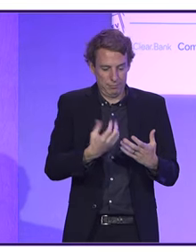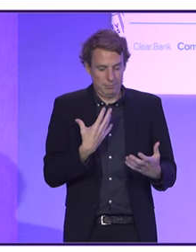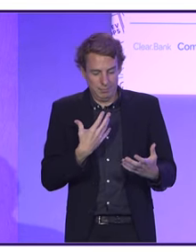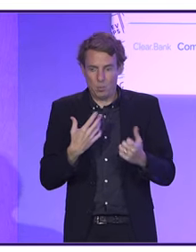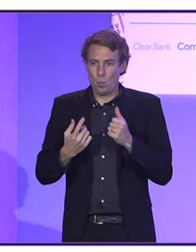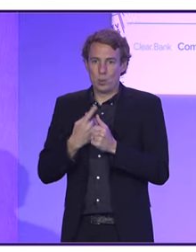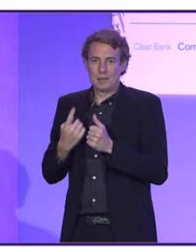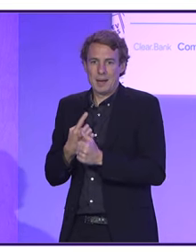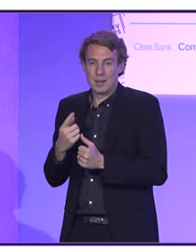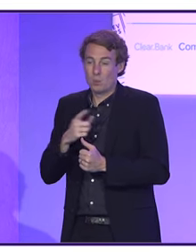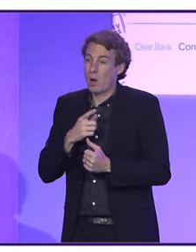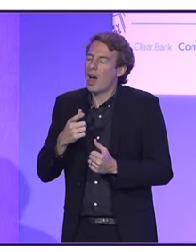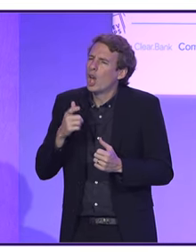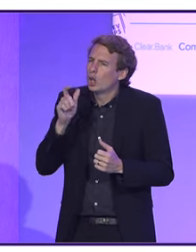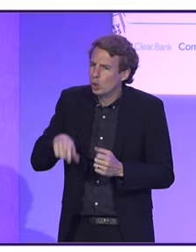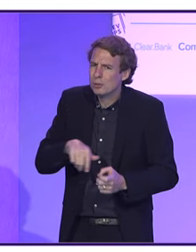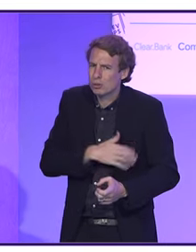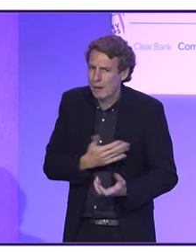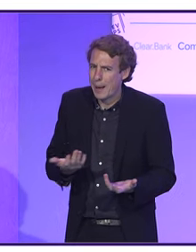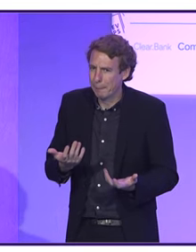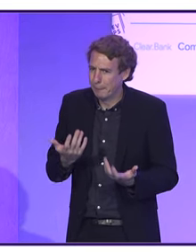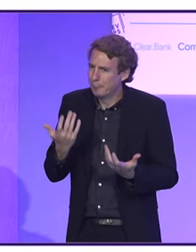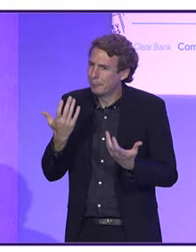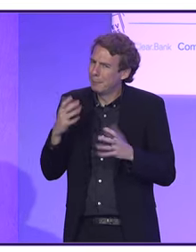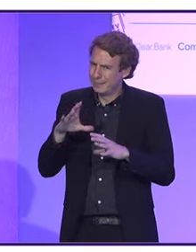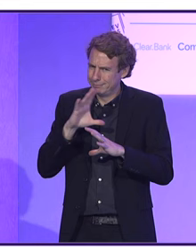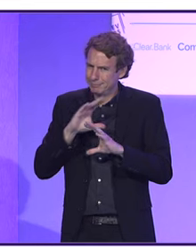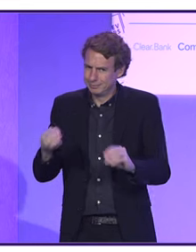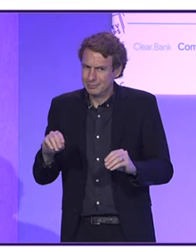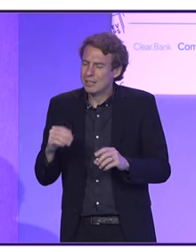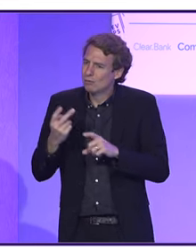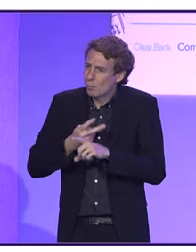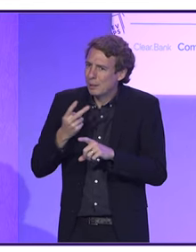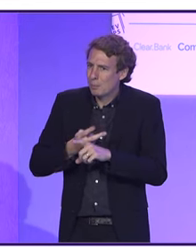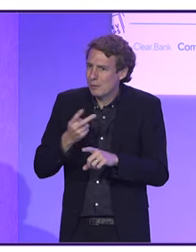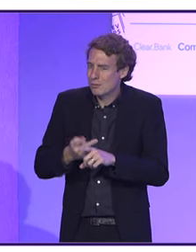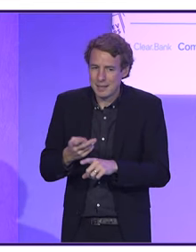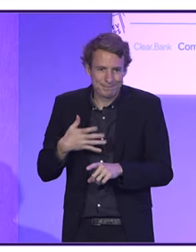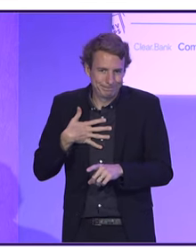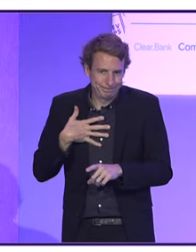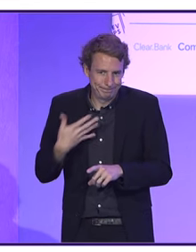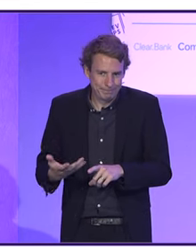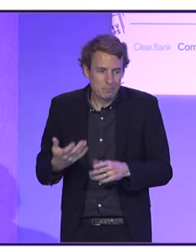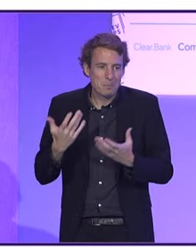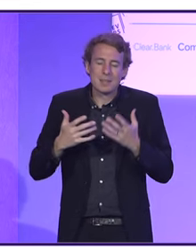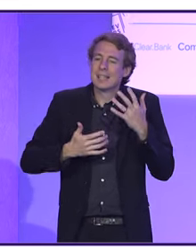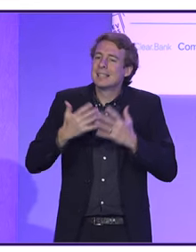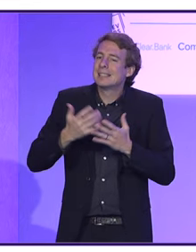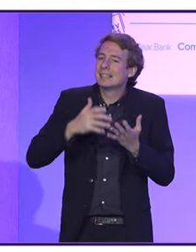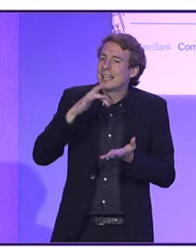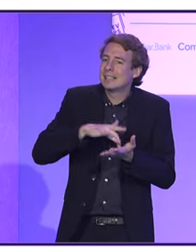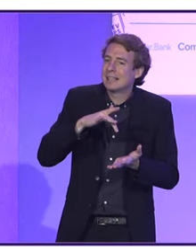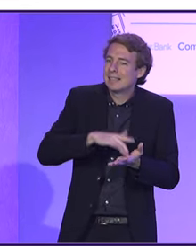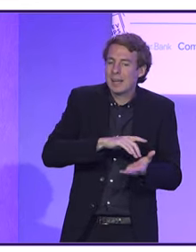previously, humans are crap. Don't let them do repetitive tasks. So we moved from data centers into the cloud. Poor little